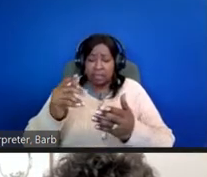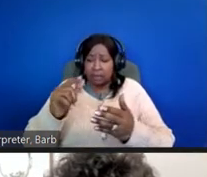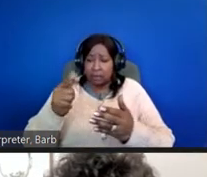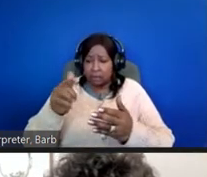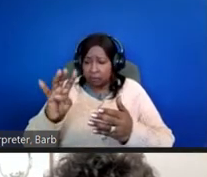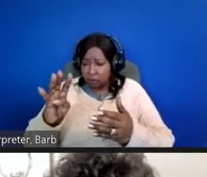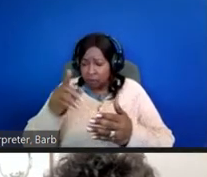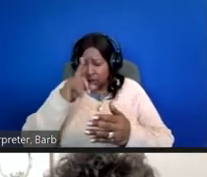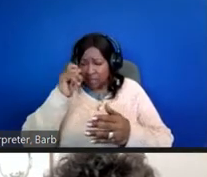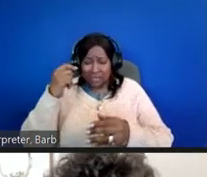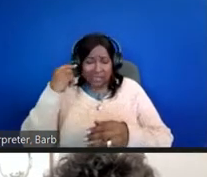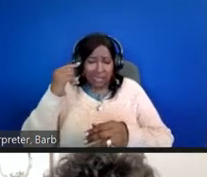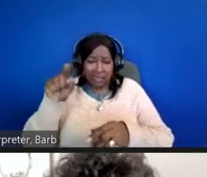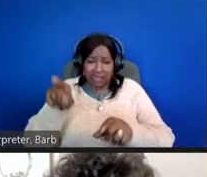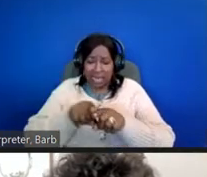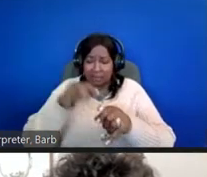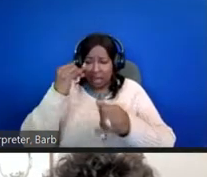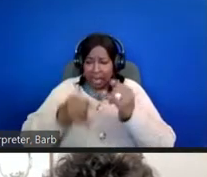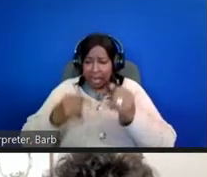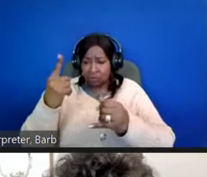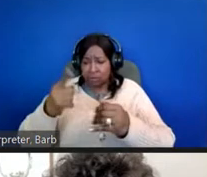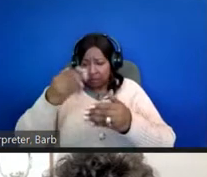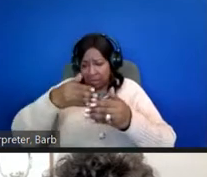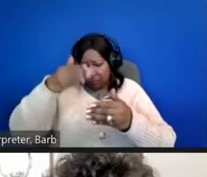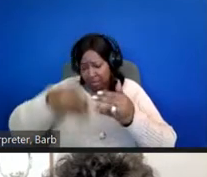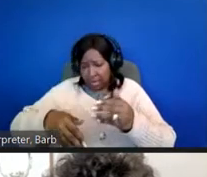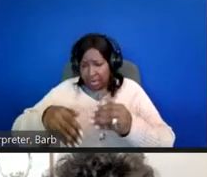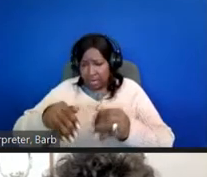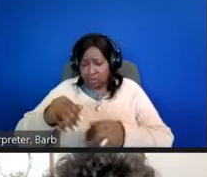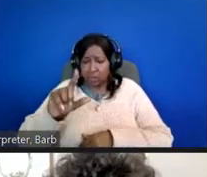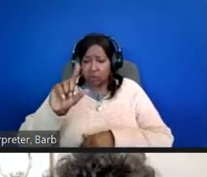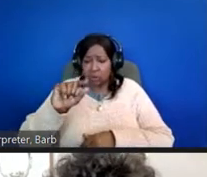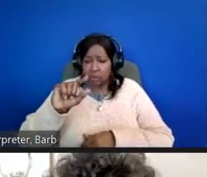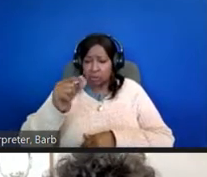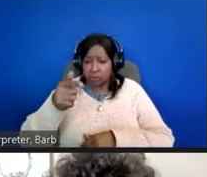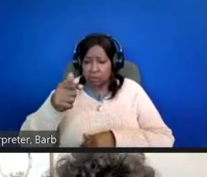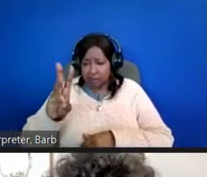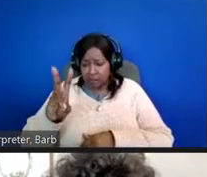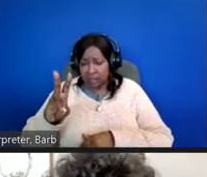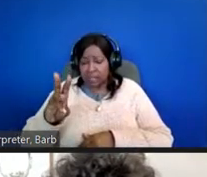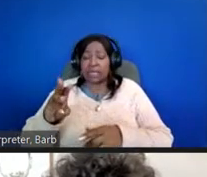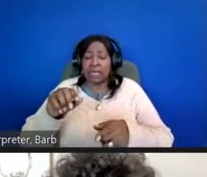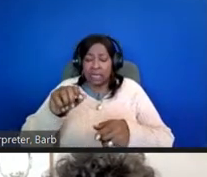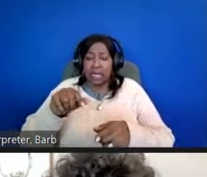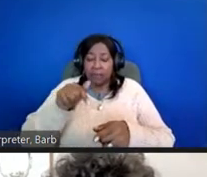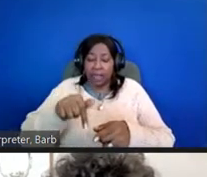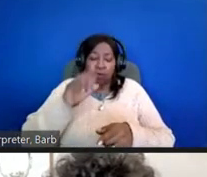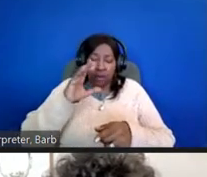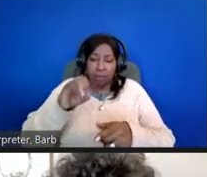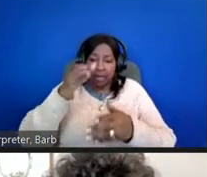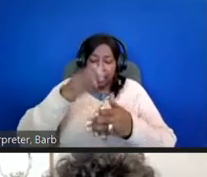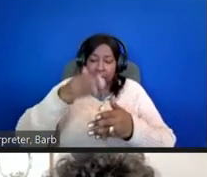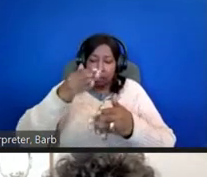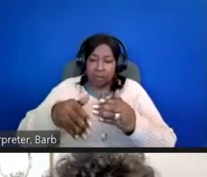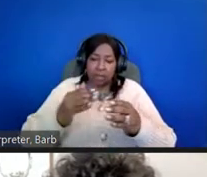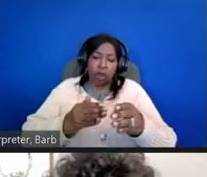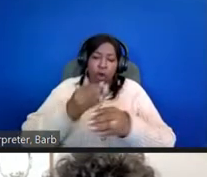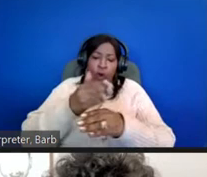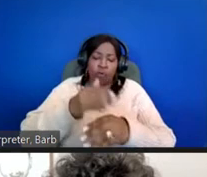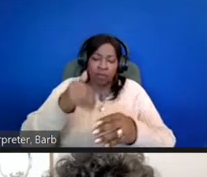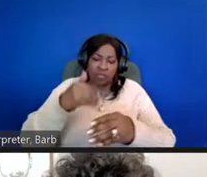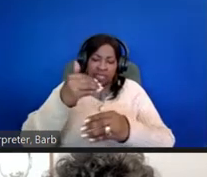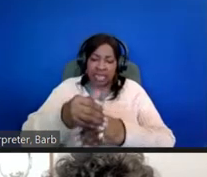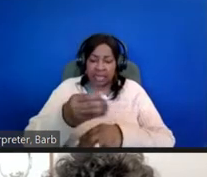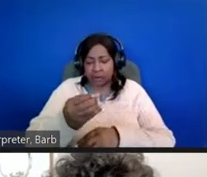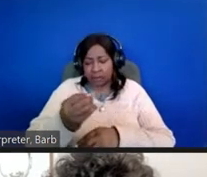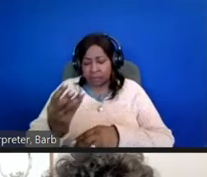one is the end of 2026, right? Yeah, I mean, they're going to be completed over the next couple years, but after